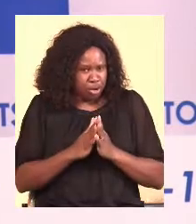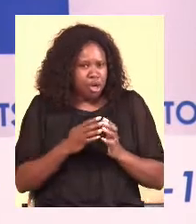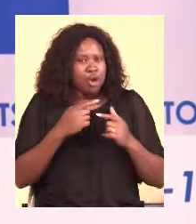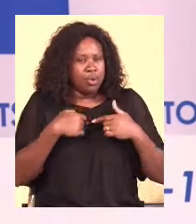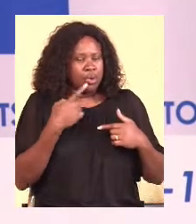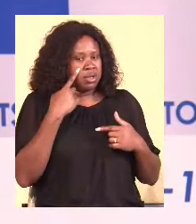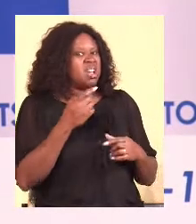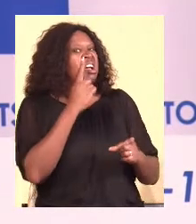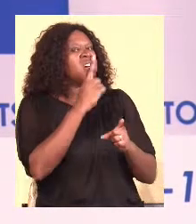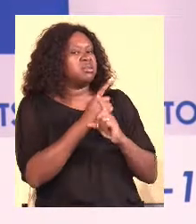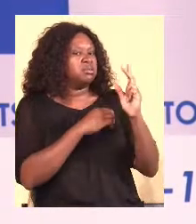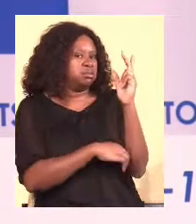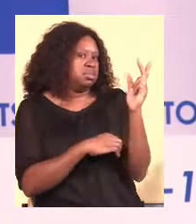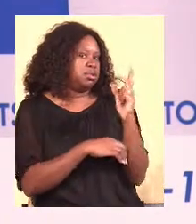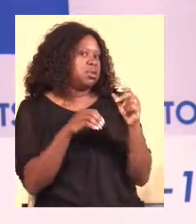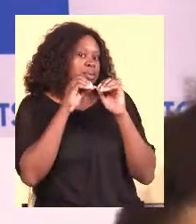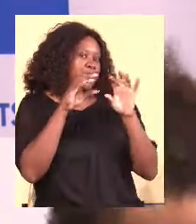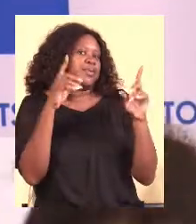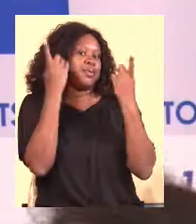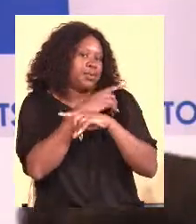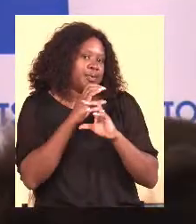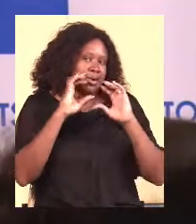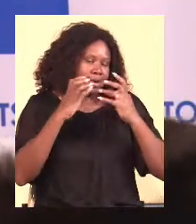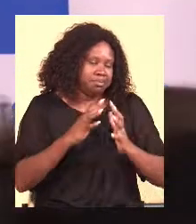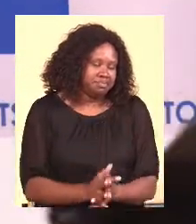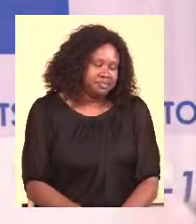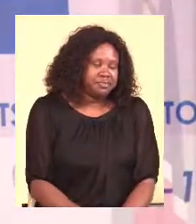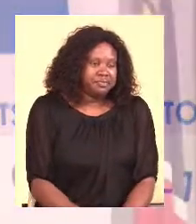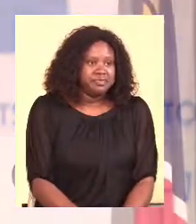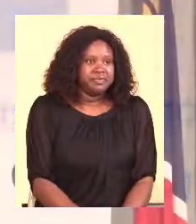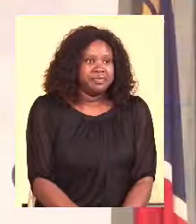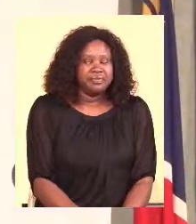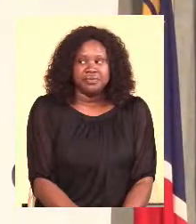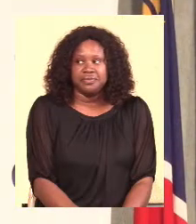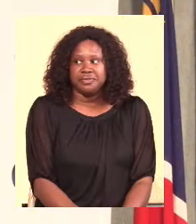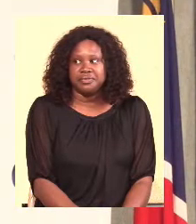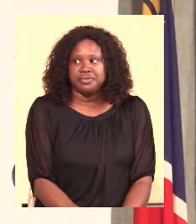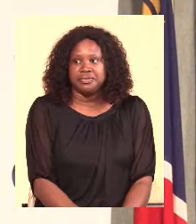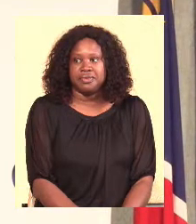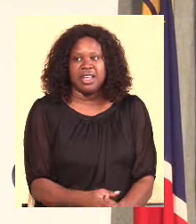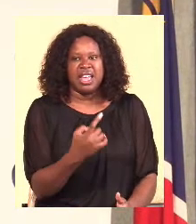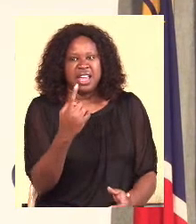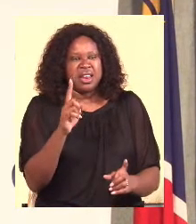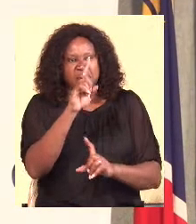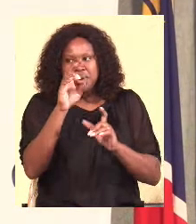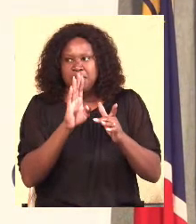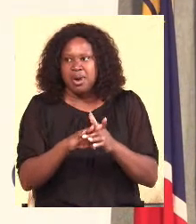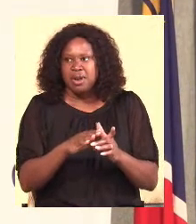fact government officials. Thank you very much. Any questions around higher education? Yes, sir?